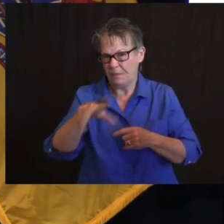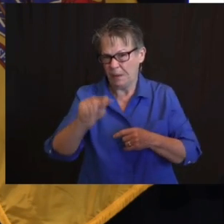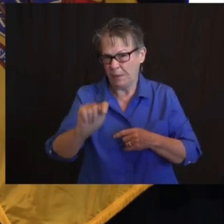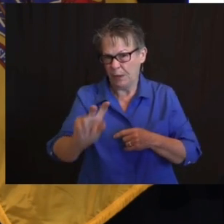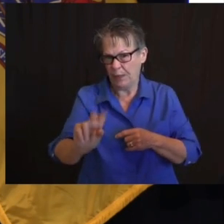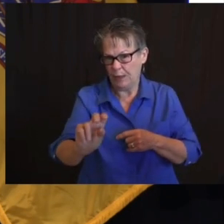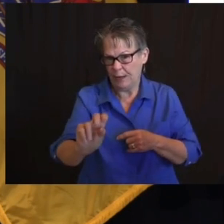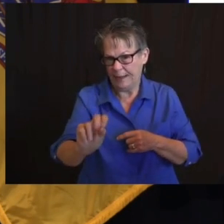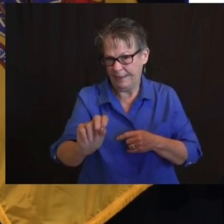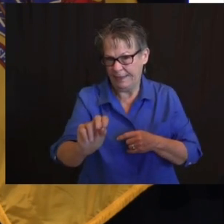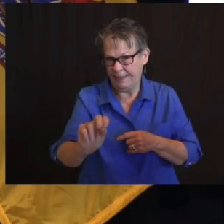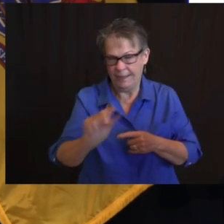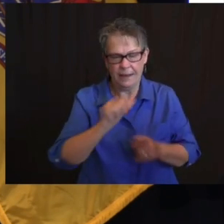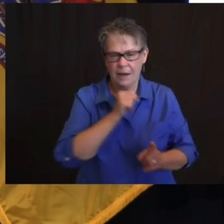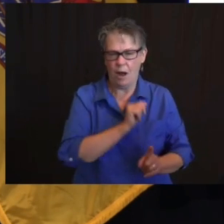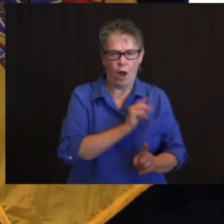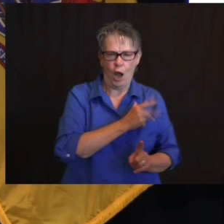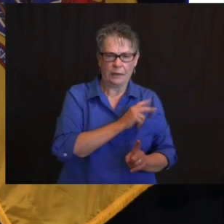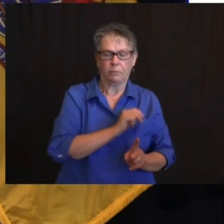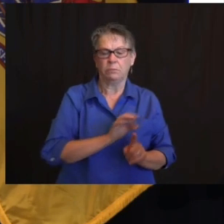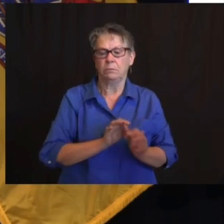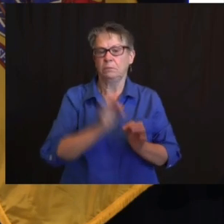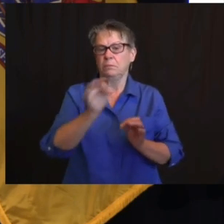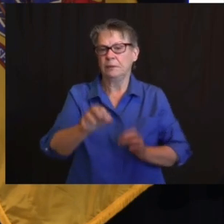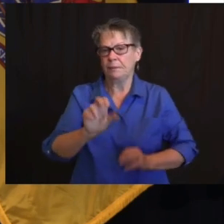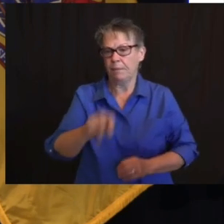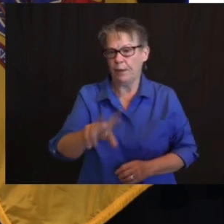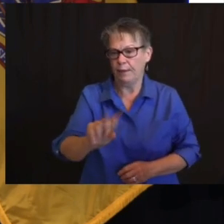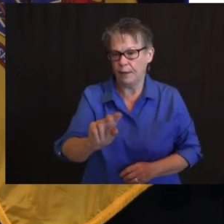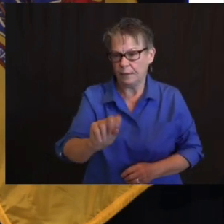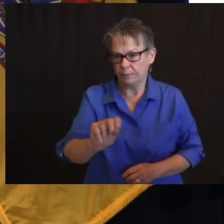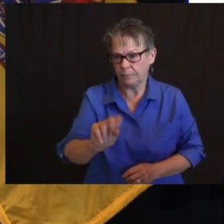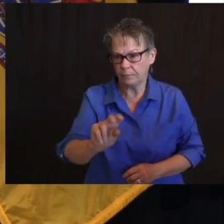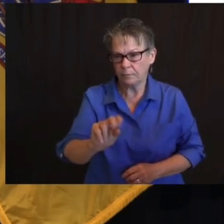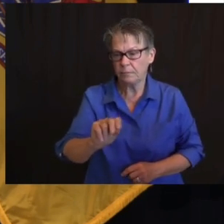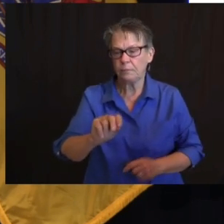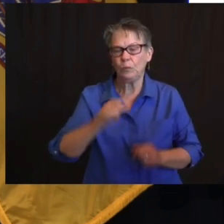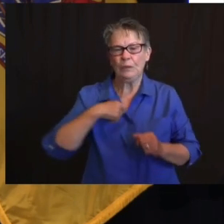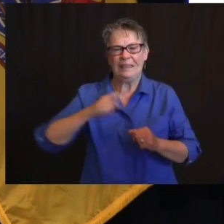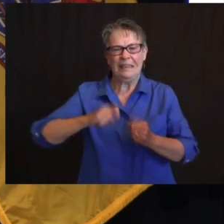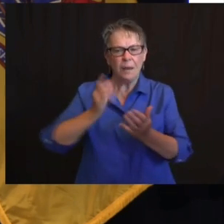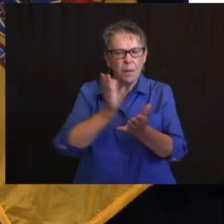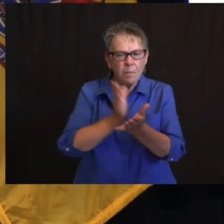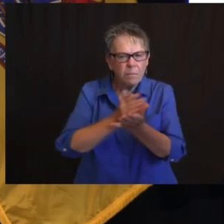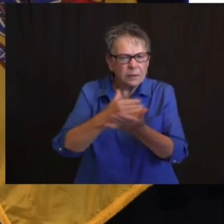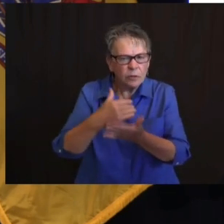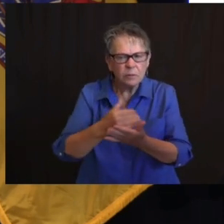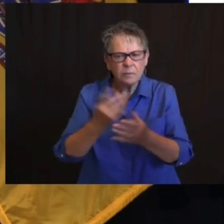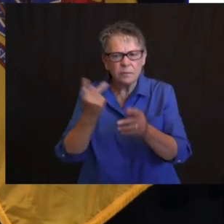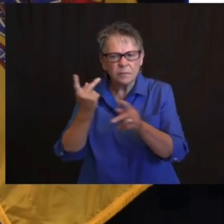budget that would be from October 1st to June 30th of 2021.